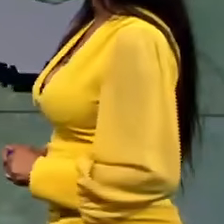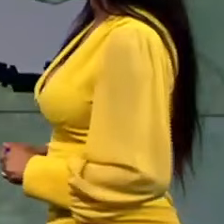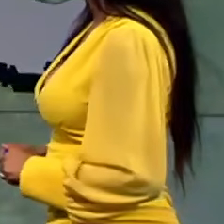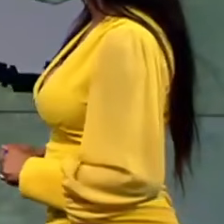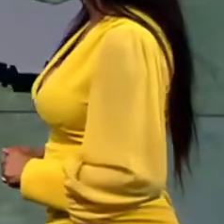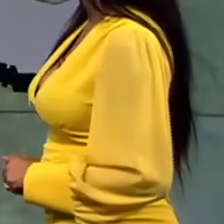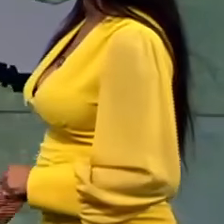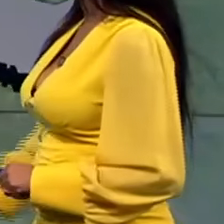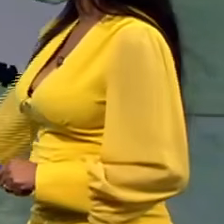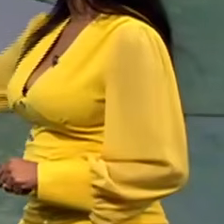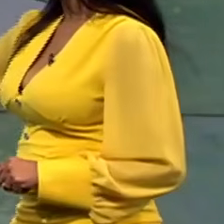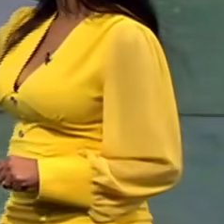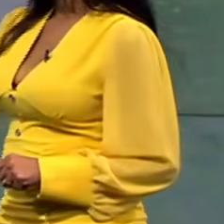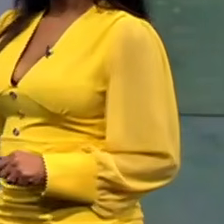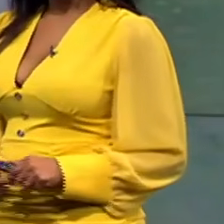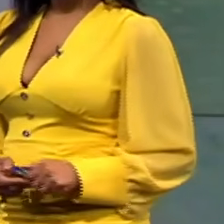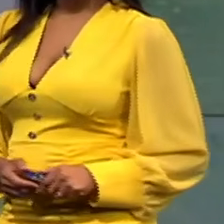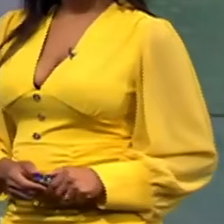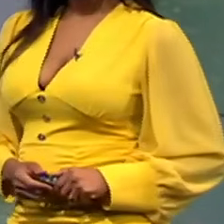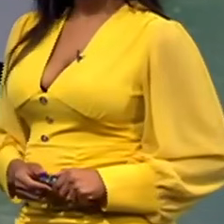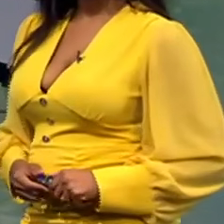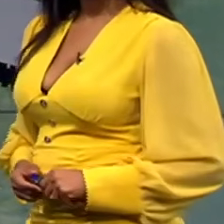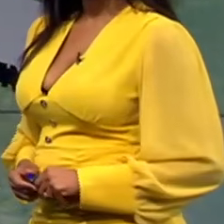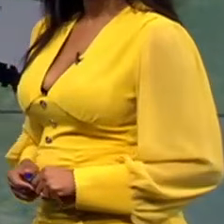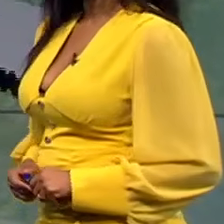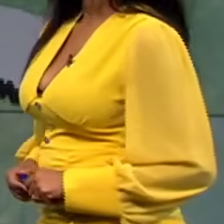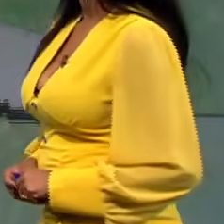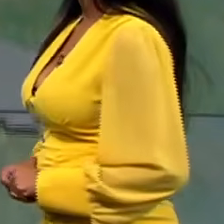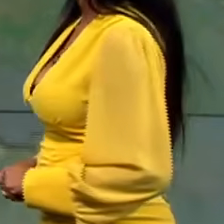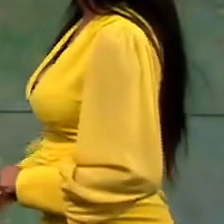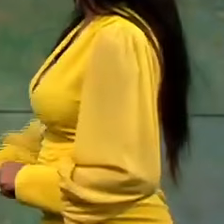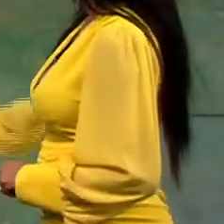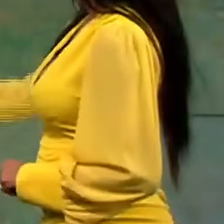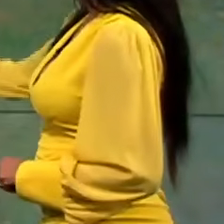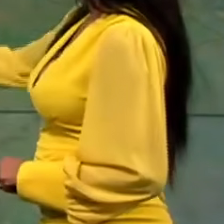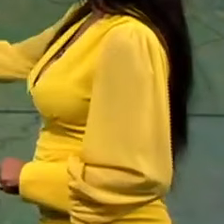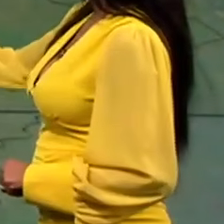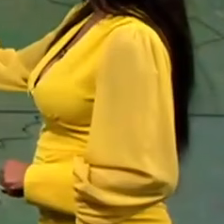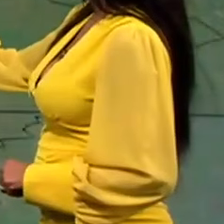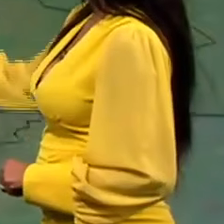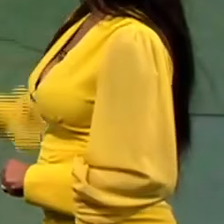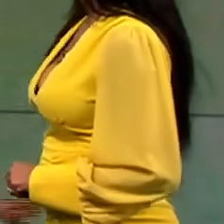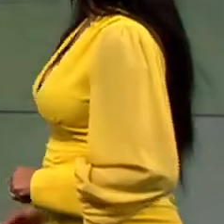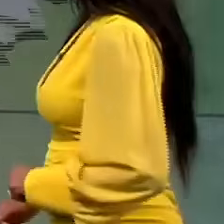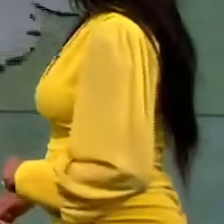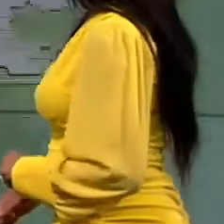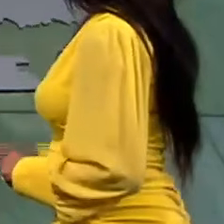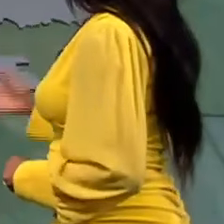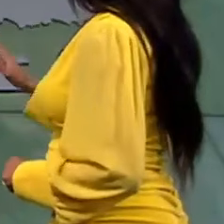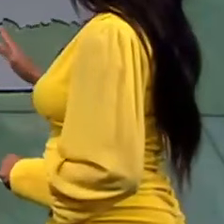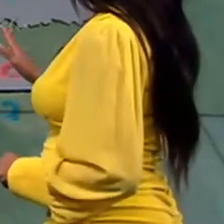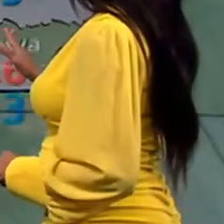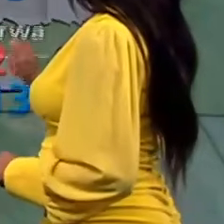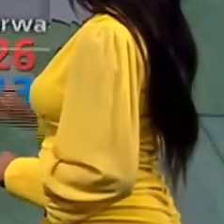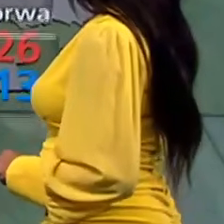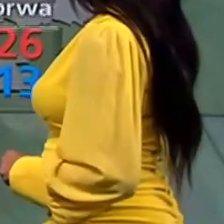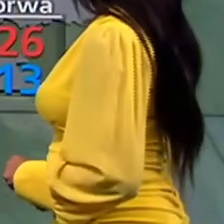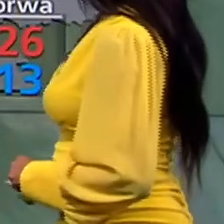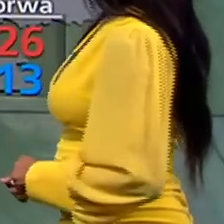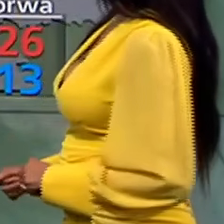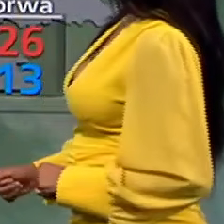go a go di le 22 Vereeniging ke re gata di le 3 go a go di le 22 mo profenseng ya Limpopo le teng go tla nna le